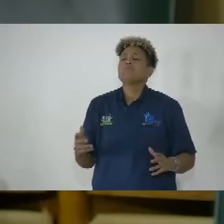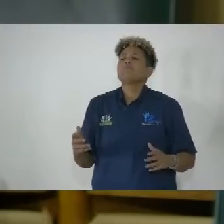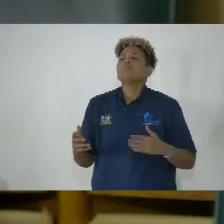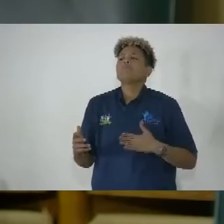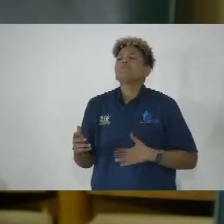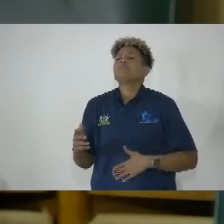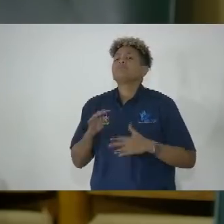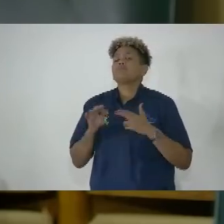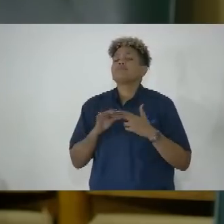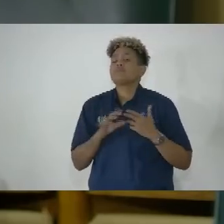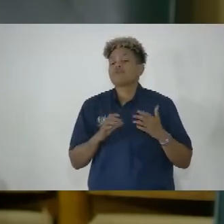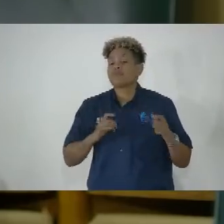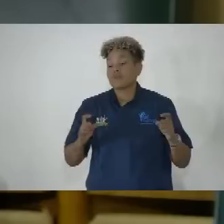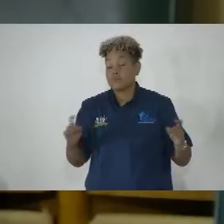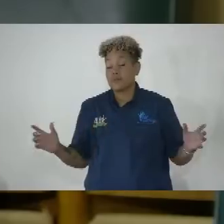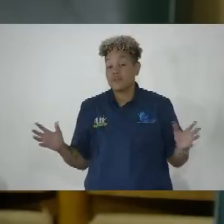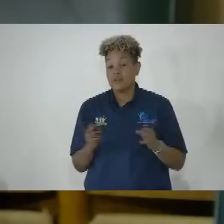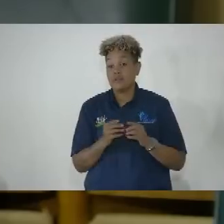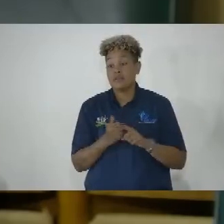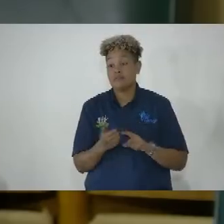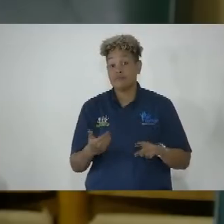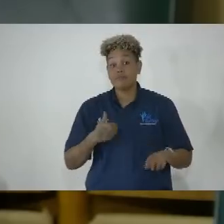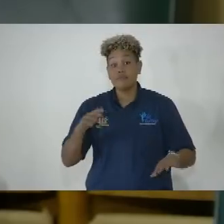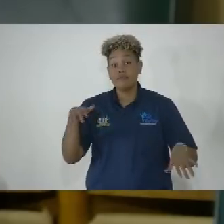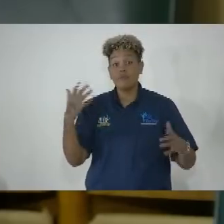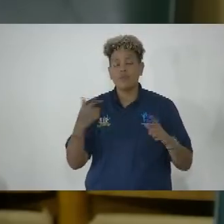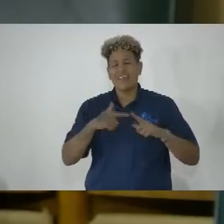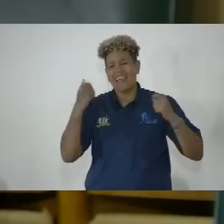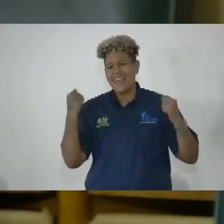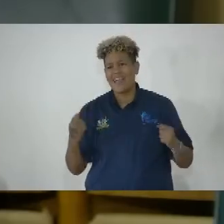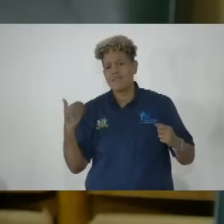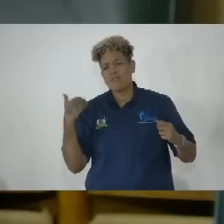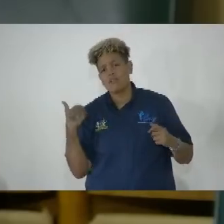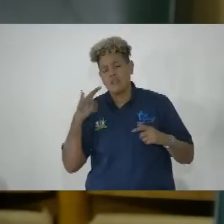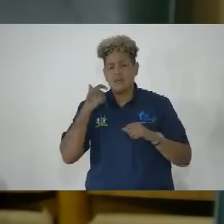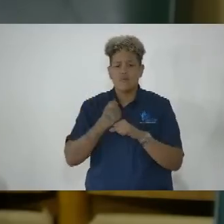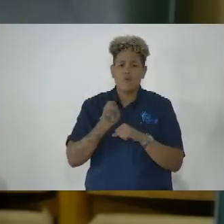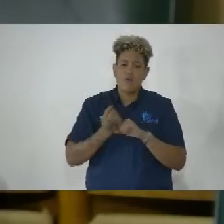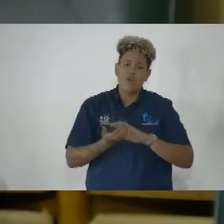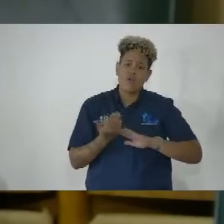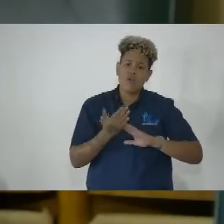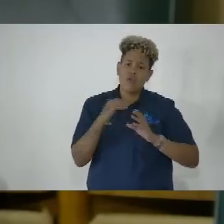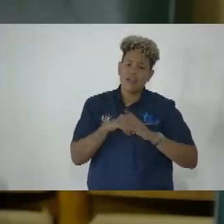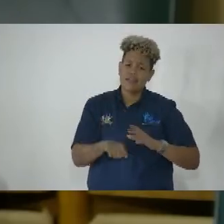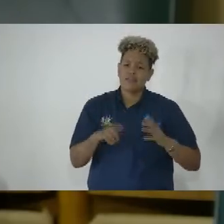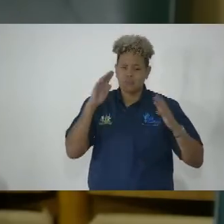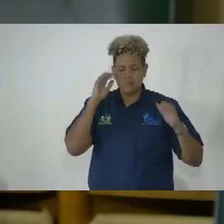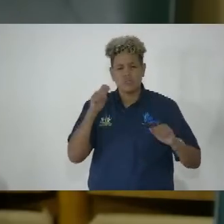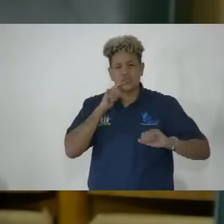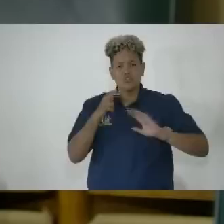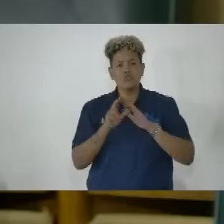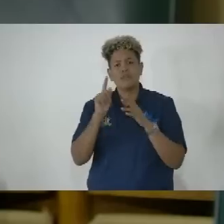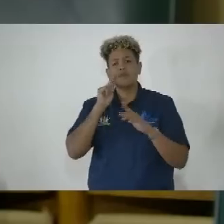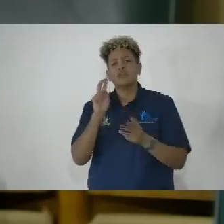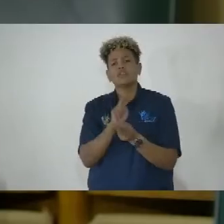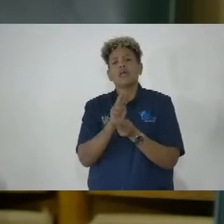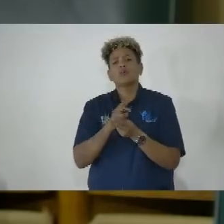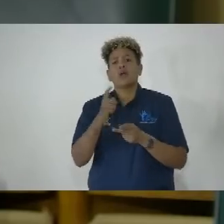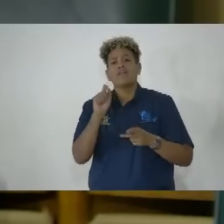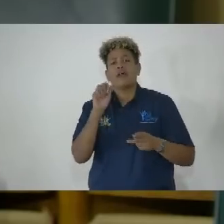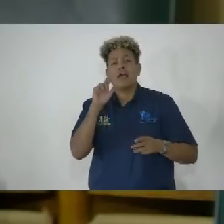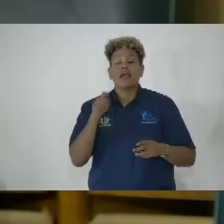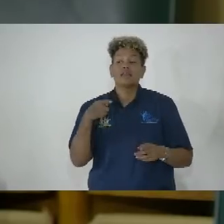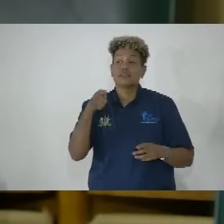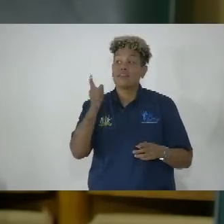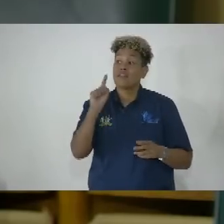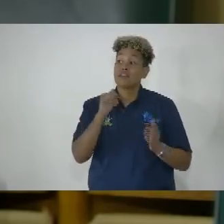The Joint Select Committee, of course, had a heavy load of work, Mr. President. It reviewed the Sexual Offences Act, the Offences Against